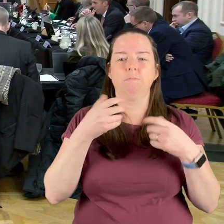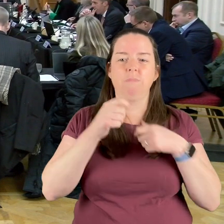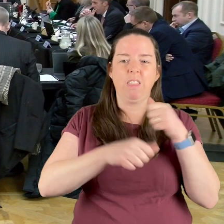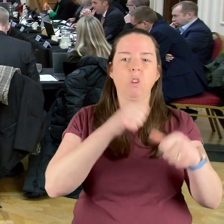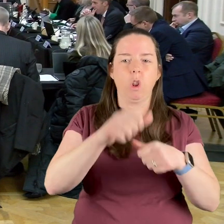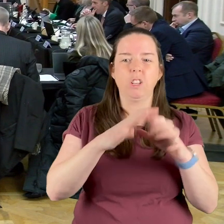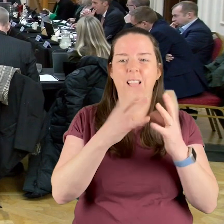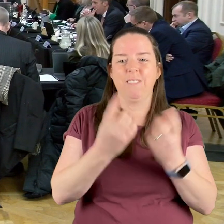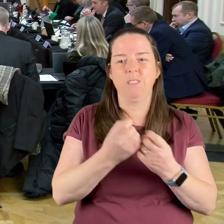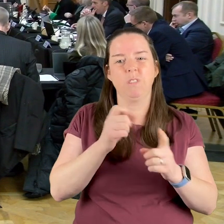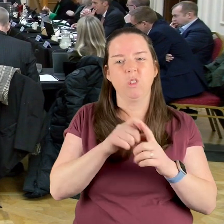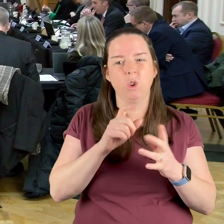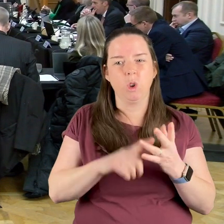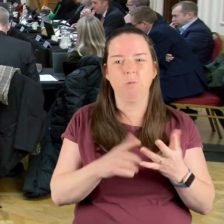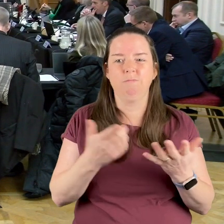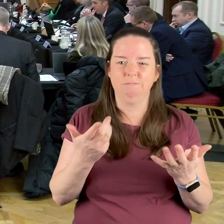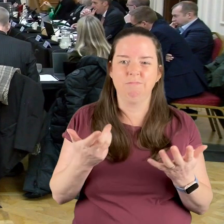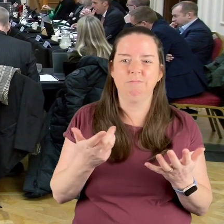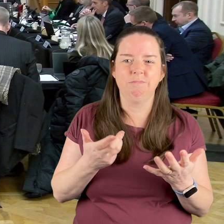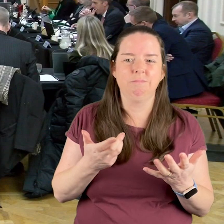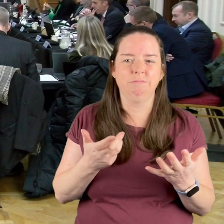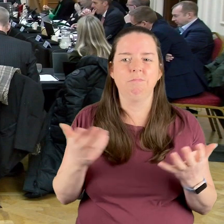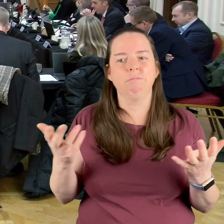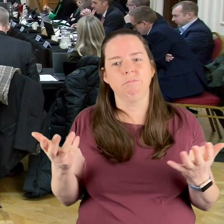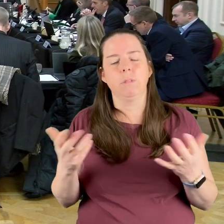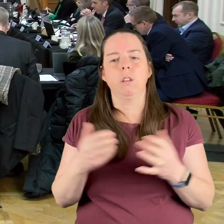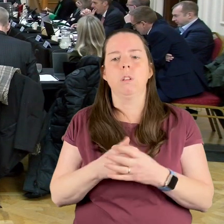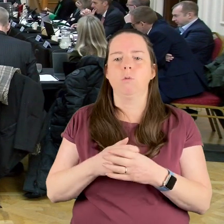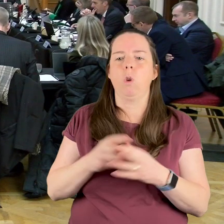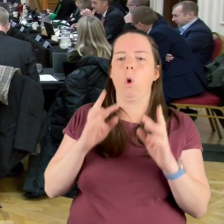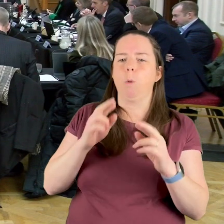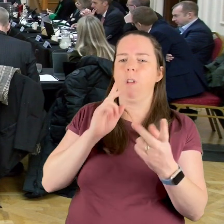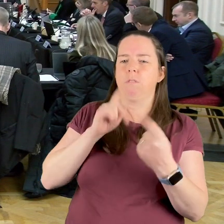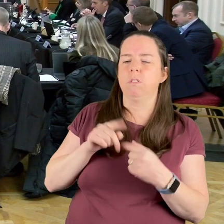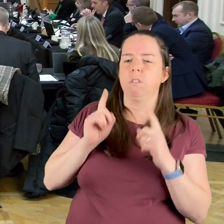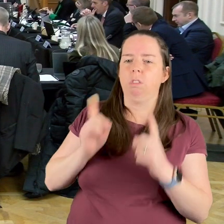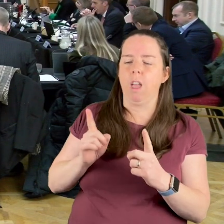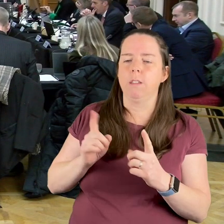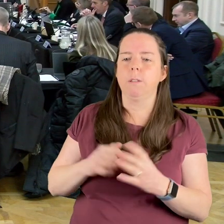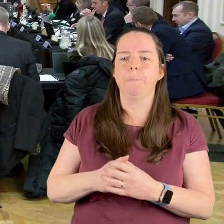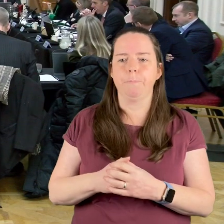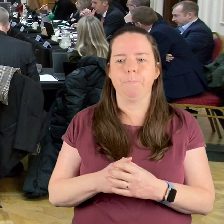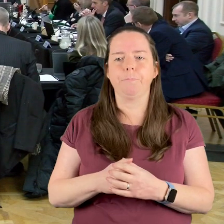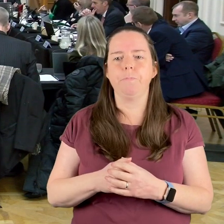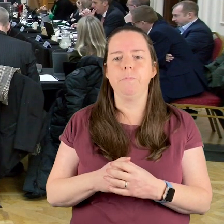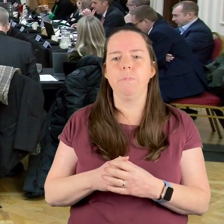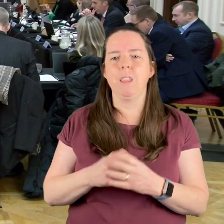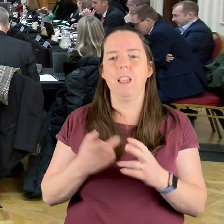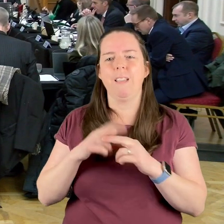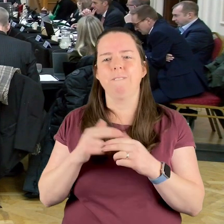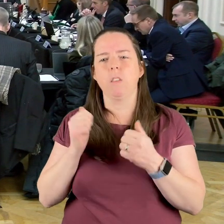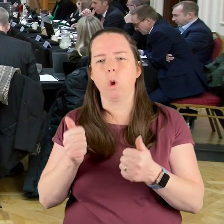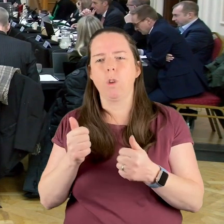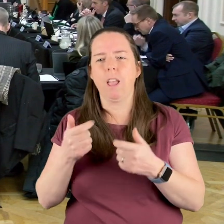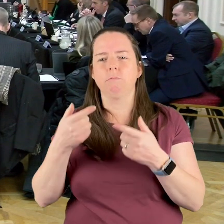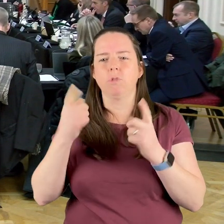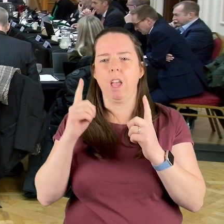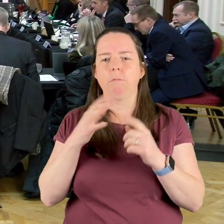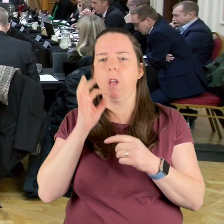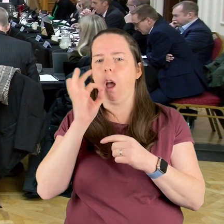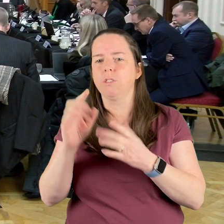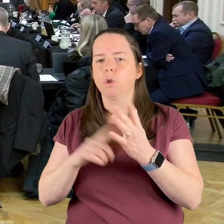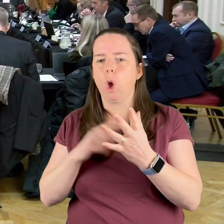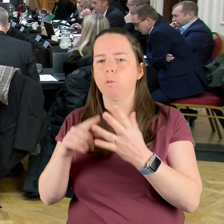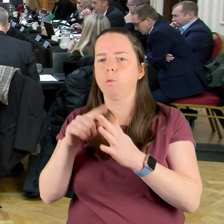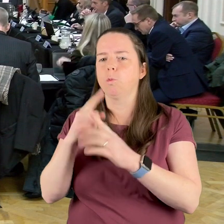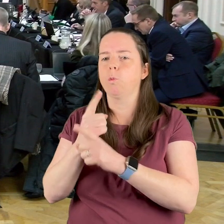QI methodology in what we're trying to do. And particularly, we like our SPC charts very much. So I hope that answers